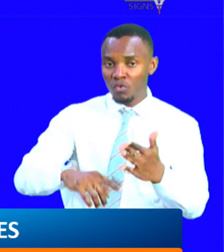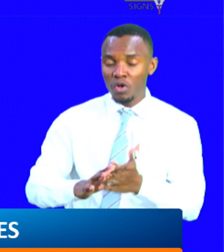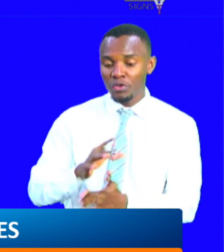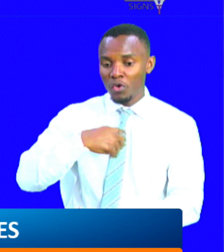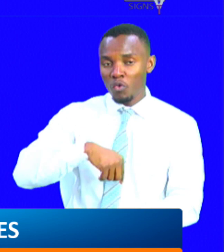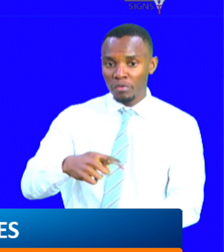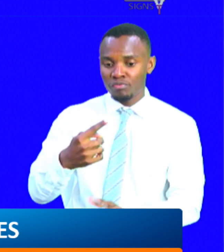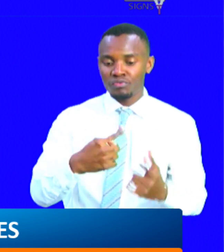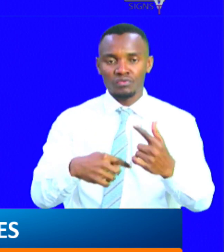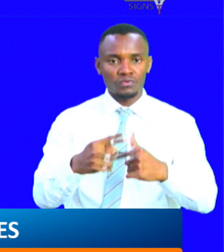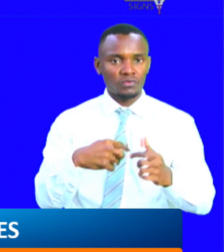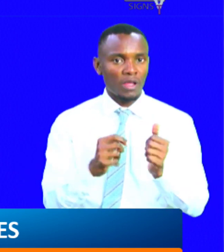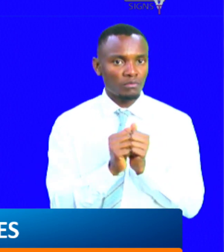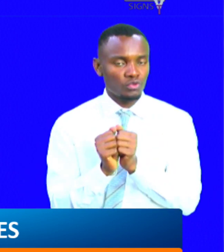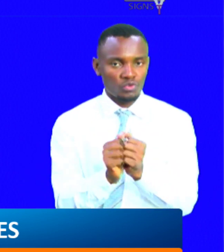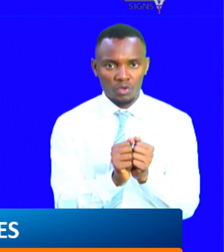as leaders